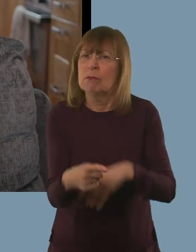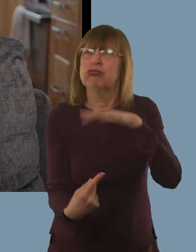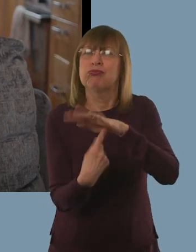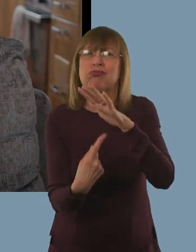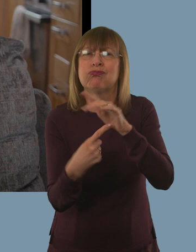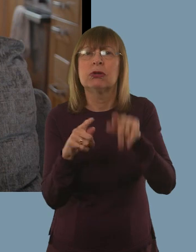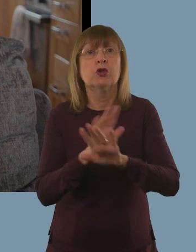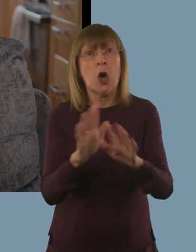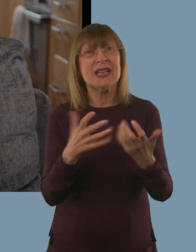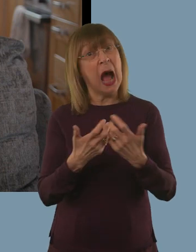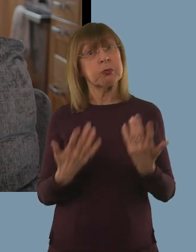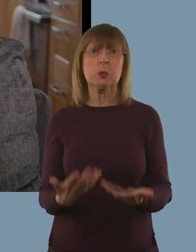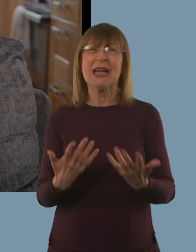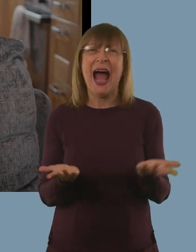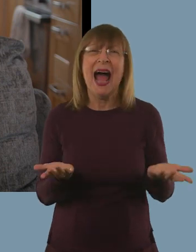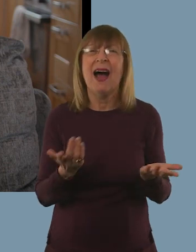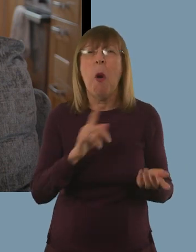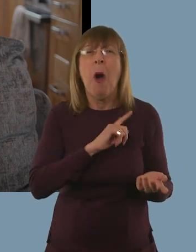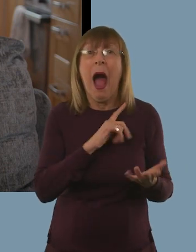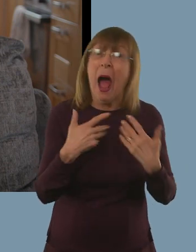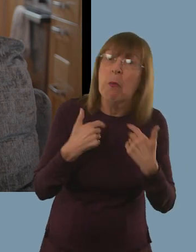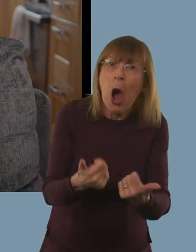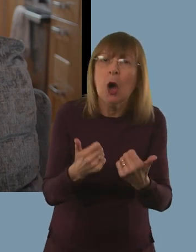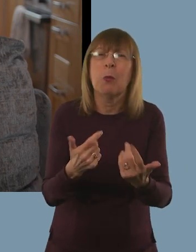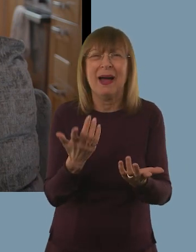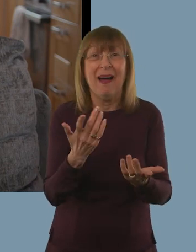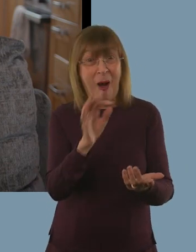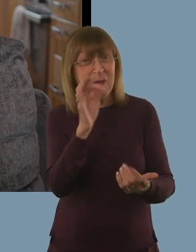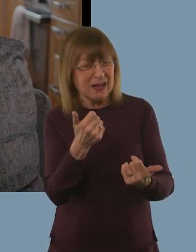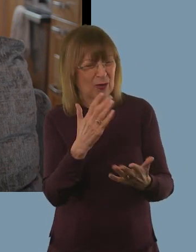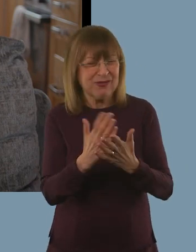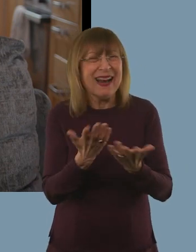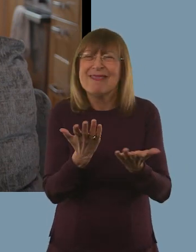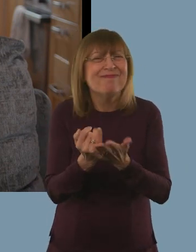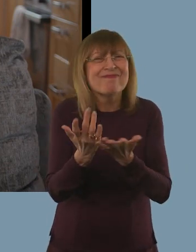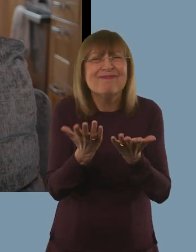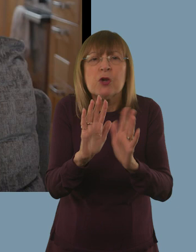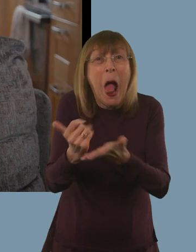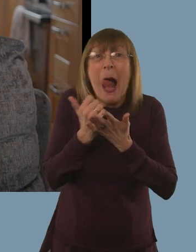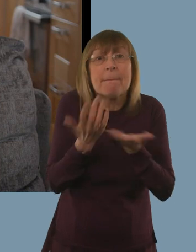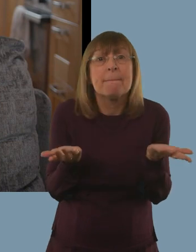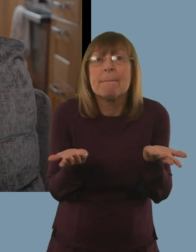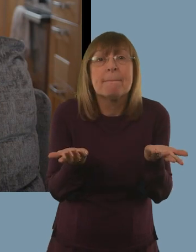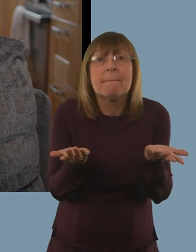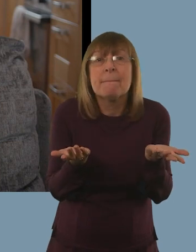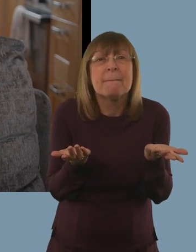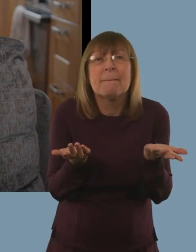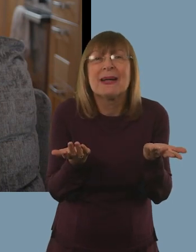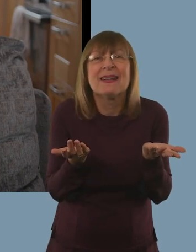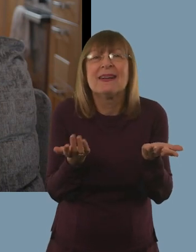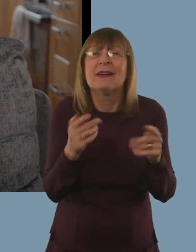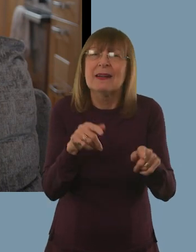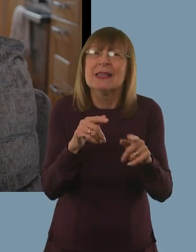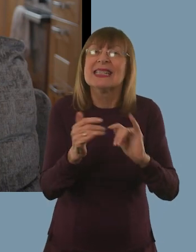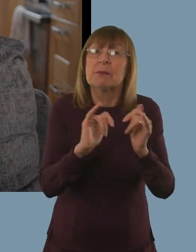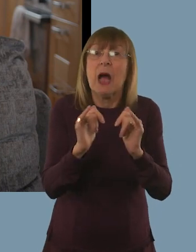feeling today? And how's today? Because how are you is such a big question, and overall quite